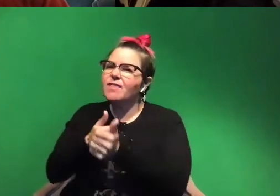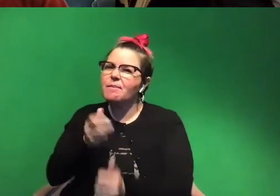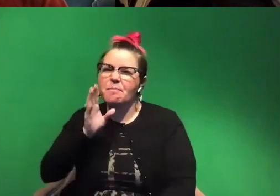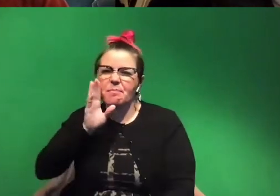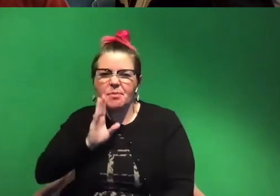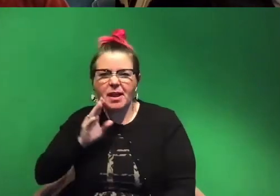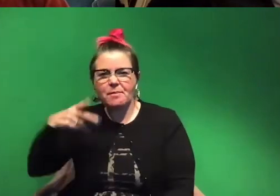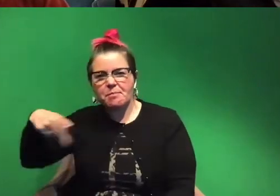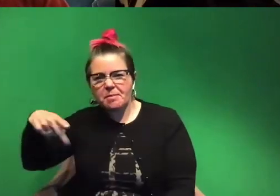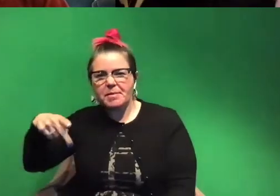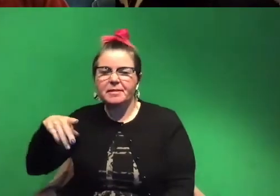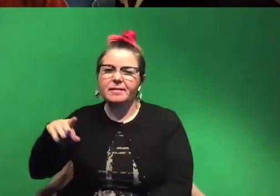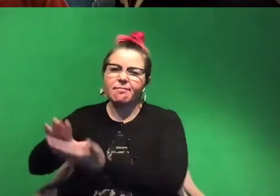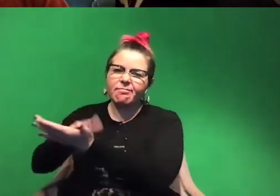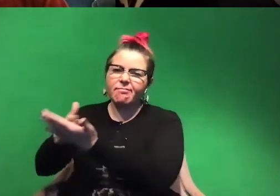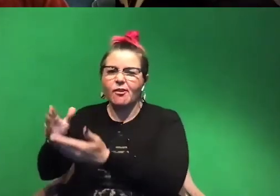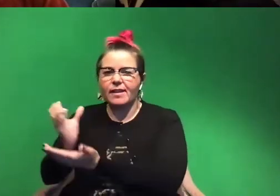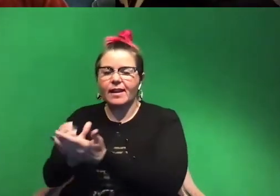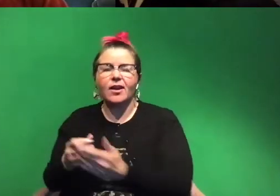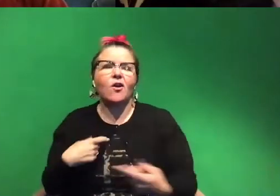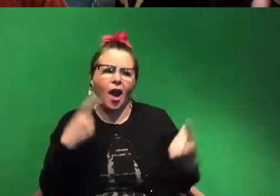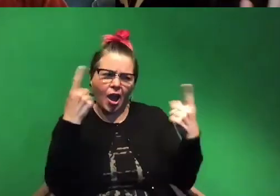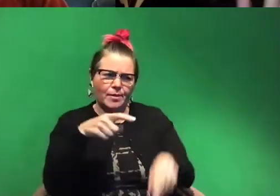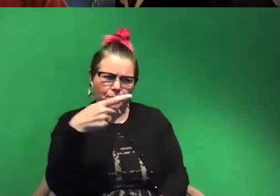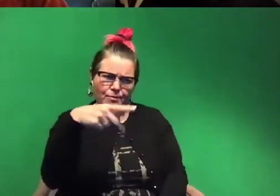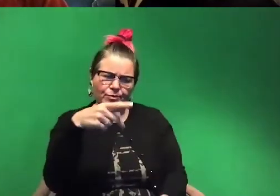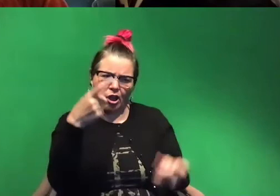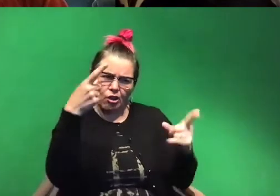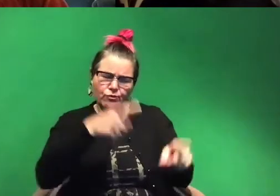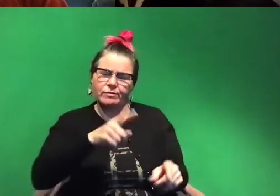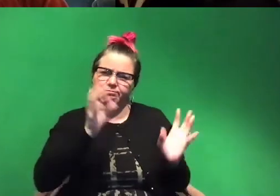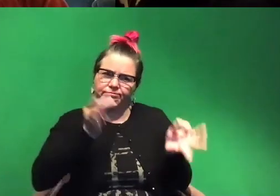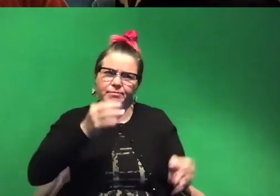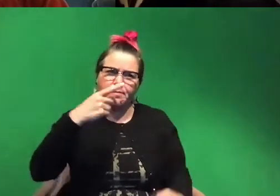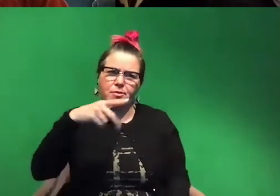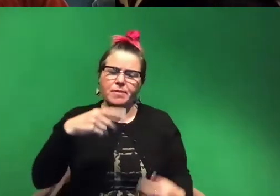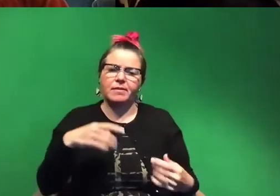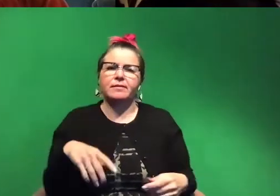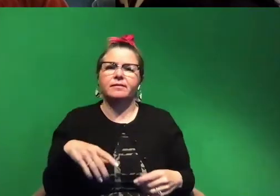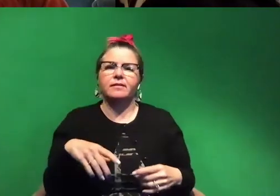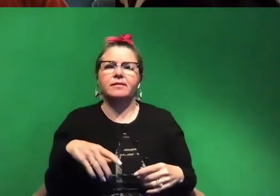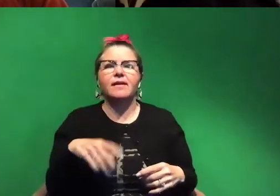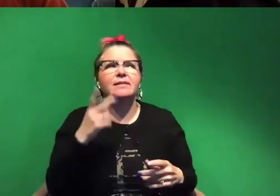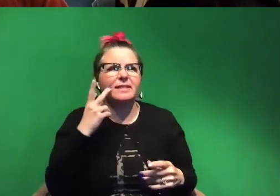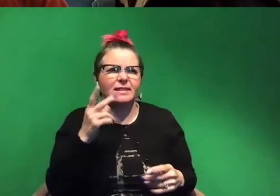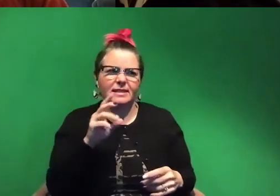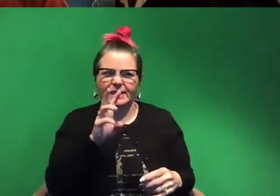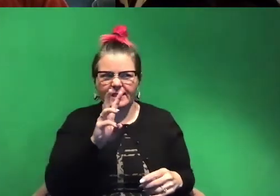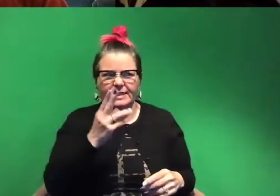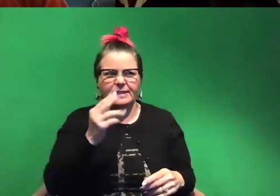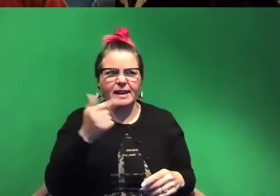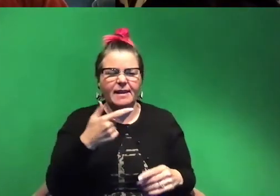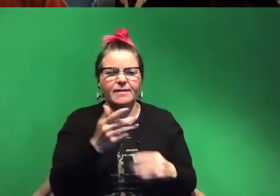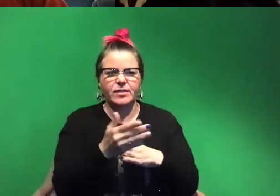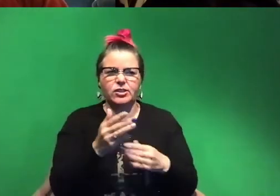purpley brown. I completely agree with you that they're purple. I think they are a purple animal from all the I've seen like 6 hagfish in my life, but they've all